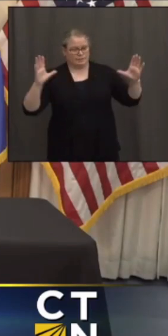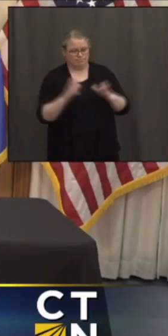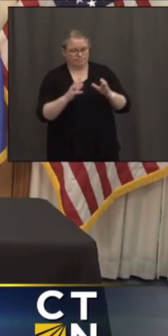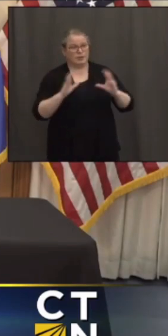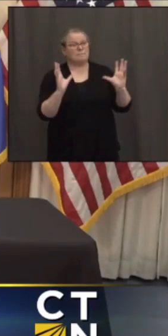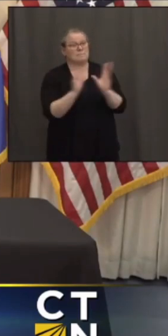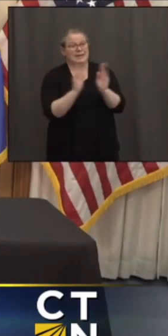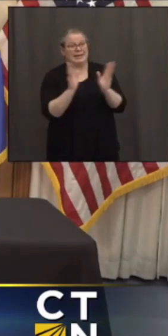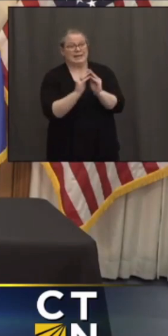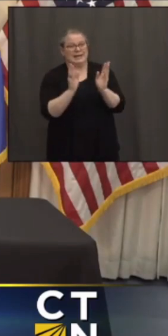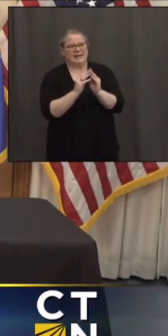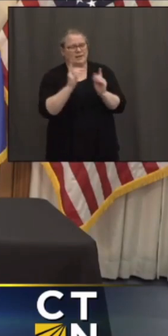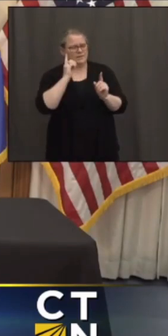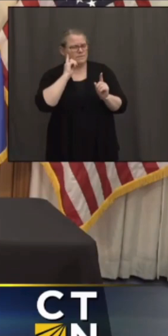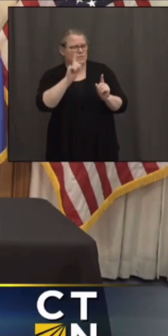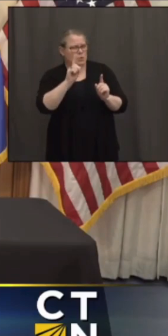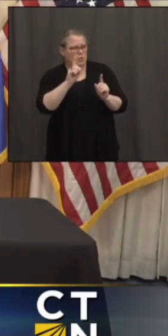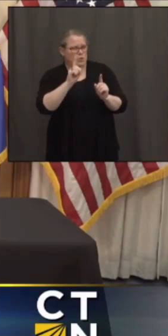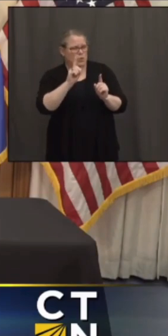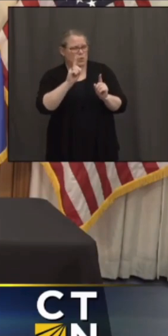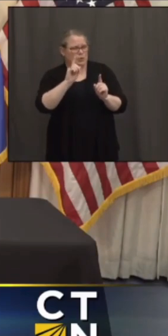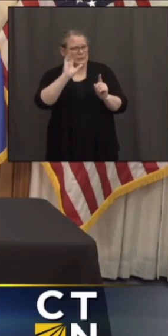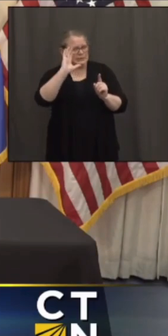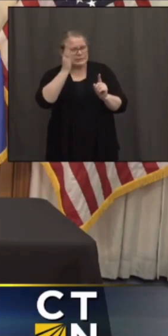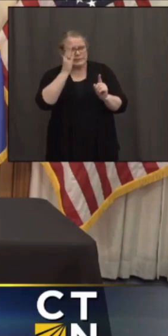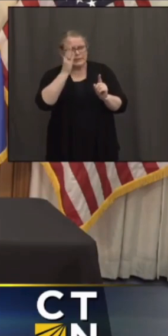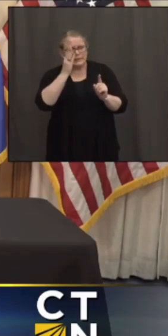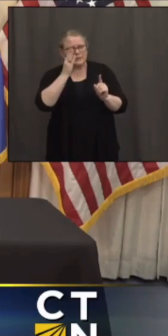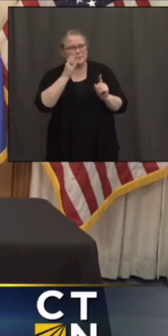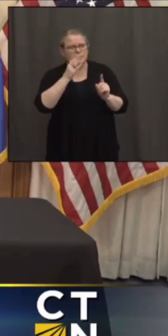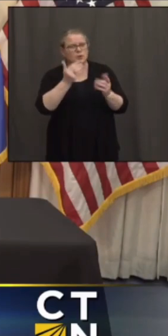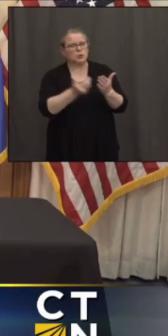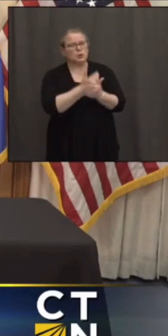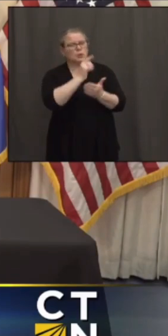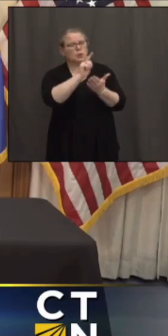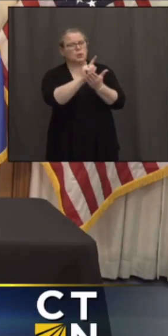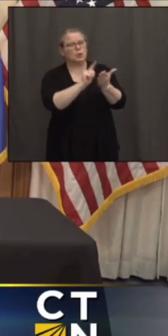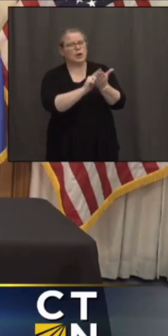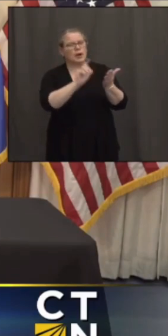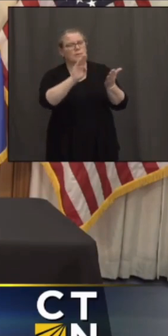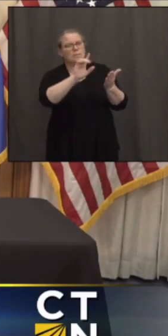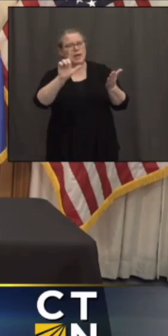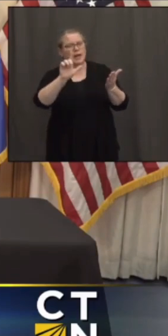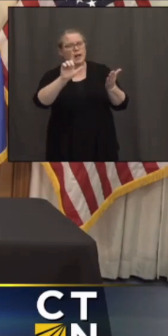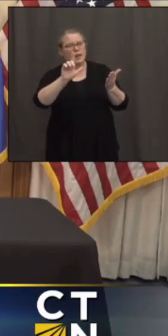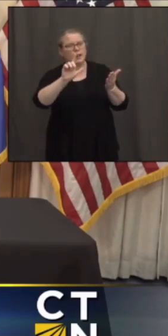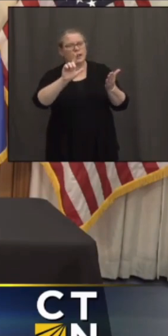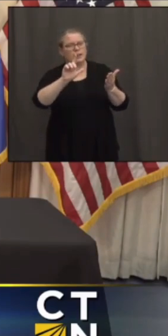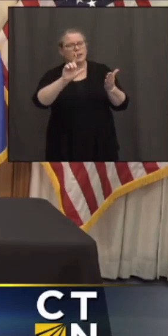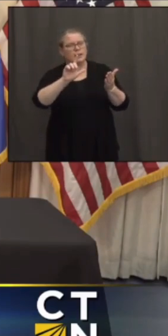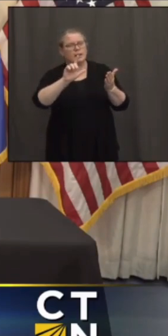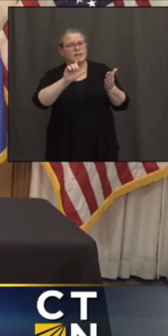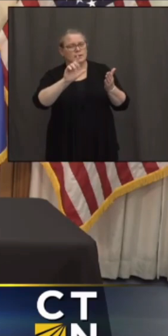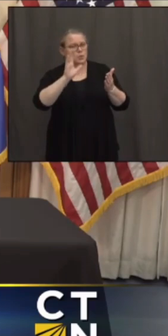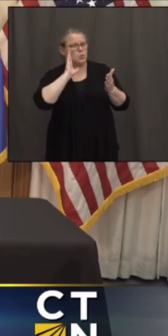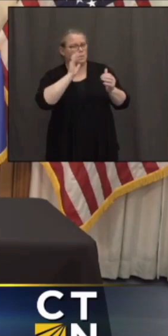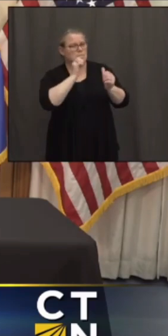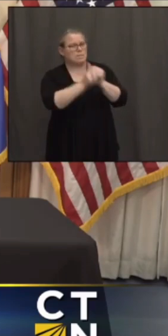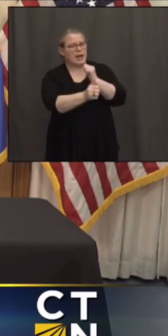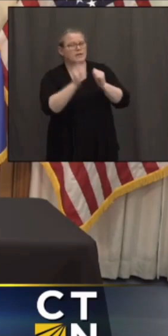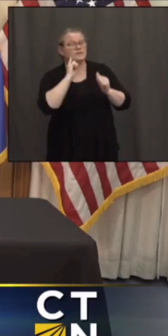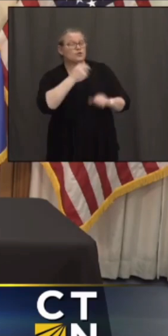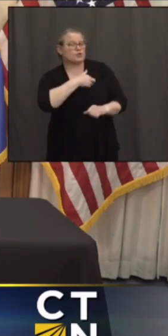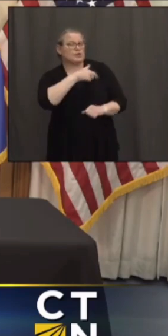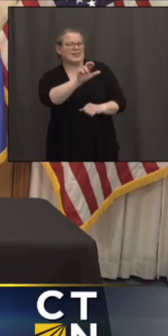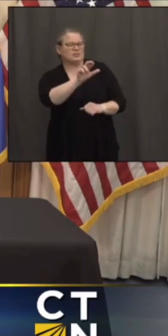to looks like they're going to on their way to passing a bill that would repeal the religious exemption. I know we've been asking you several